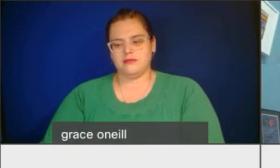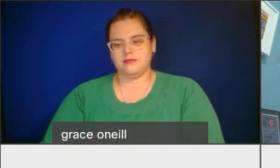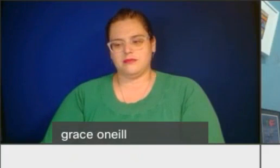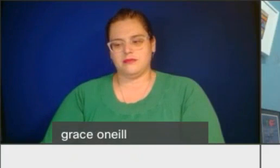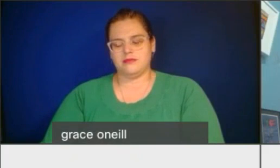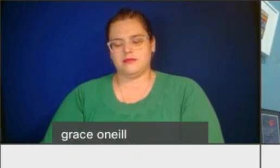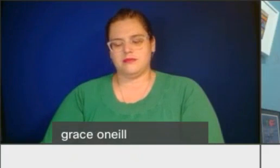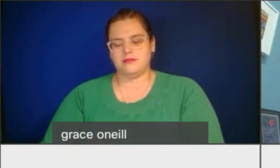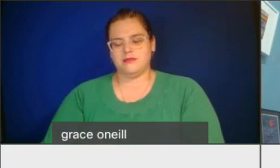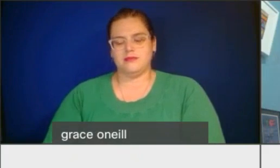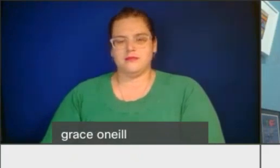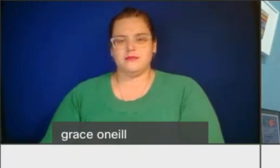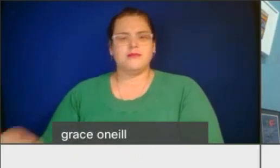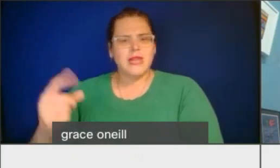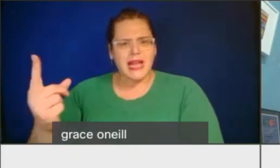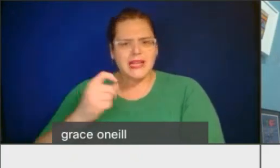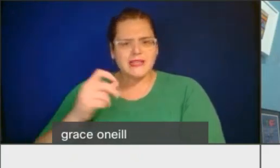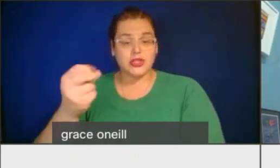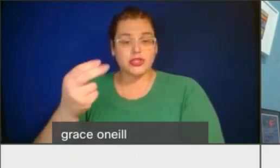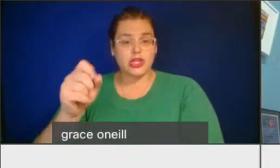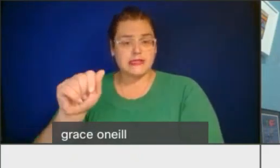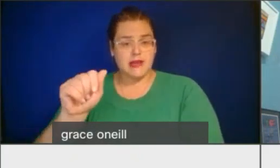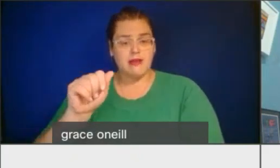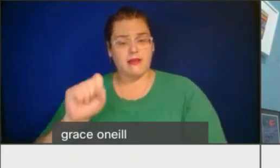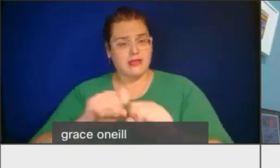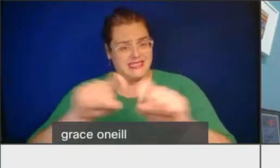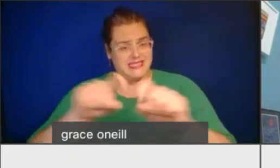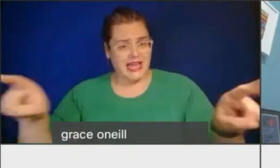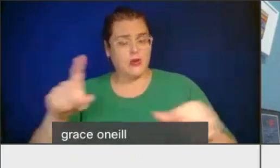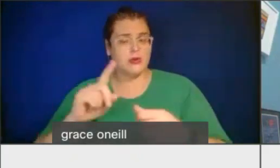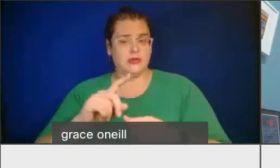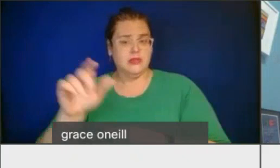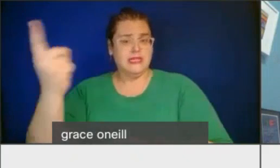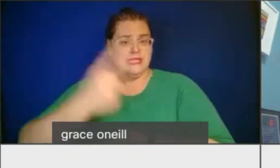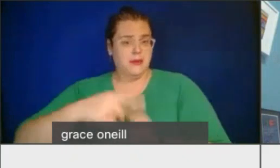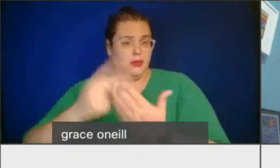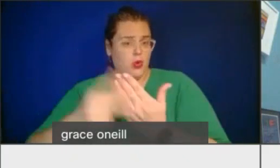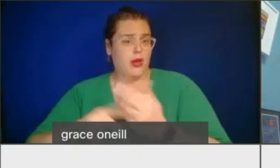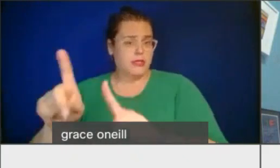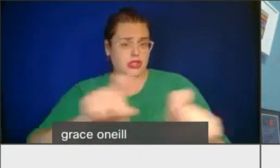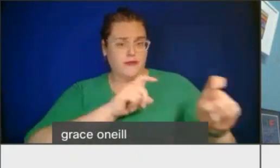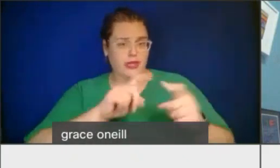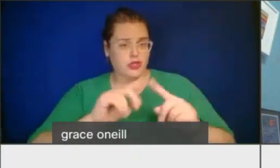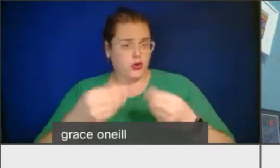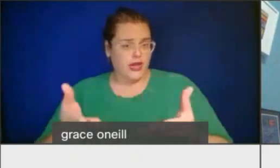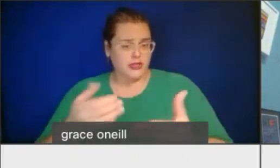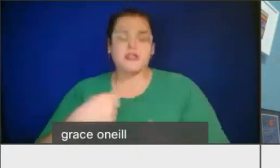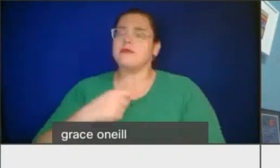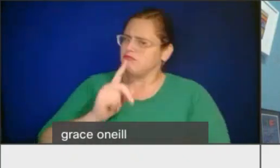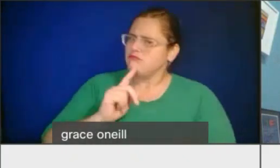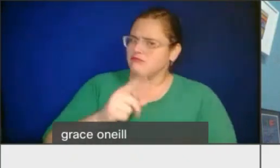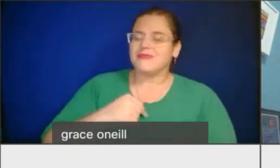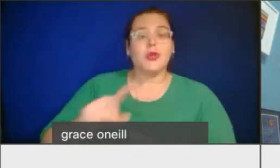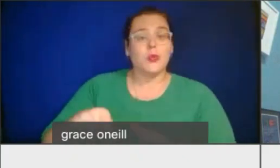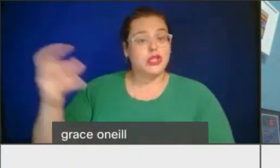Is it possible for Shasta to send the day program survey data out to providers? Yes, she can do that, and I will ask her to do that when she returns